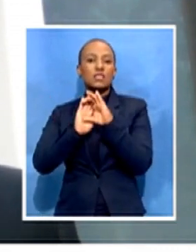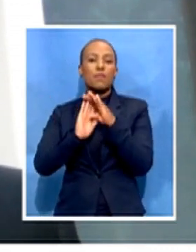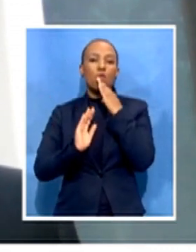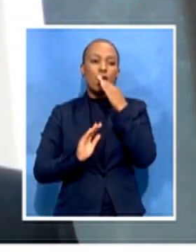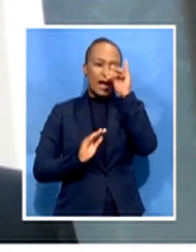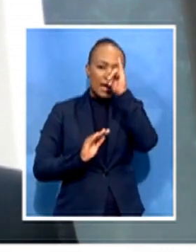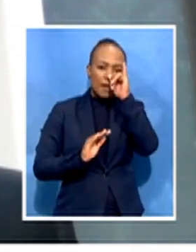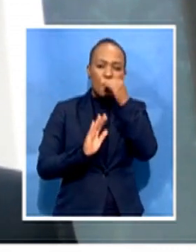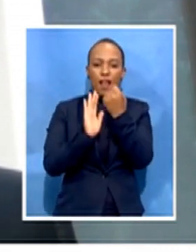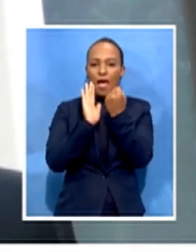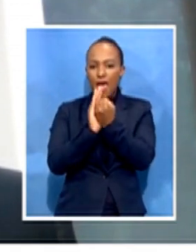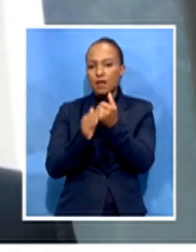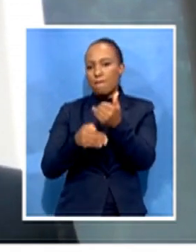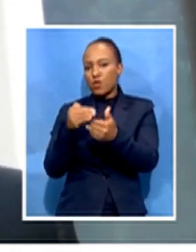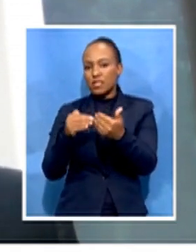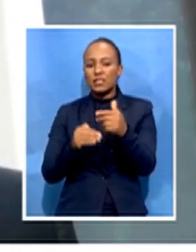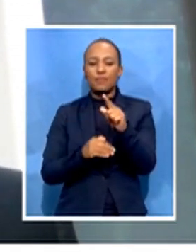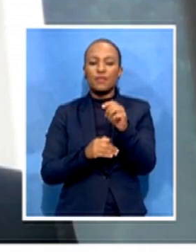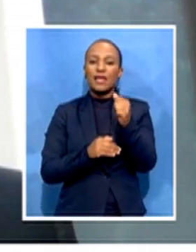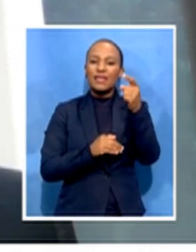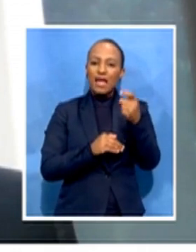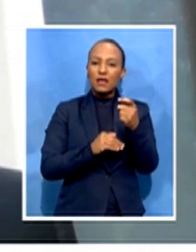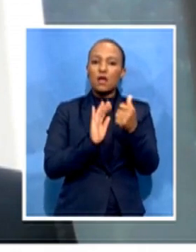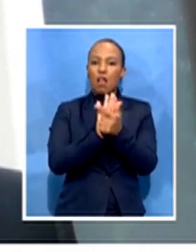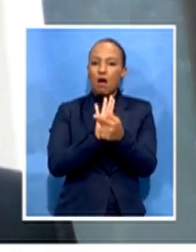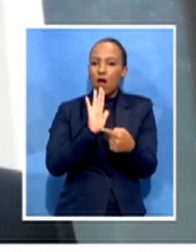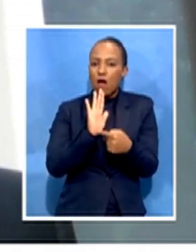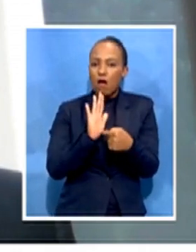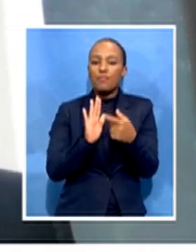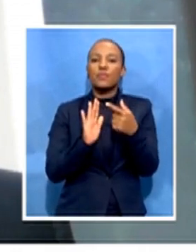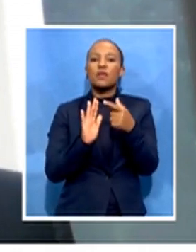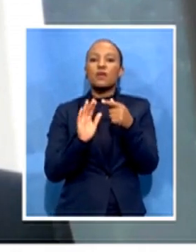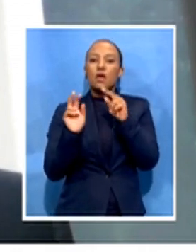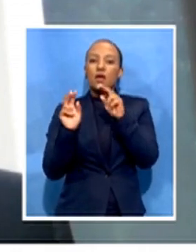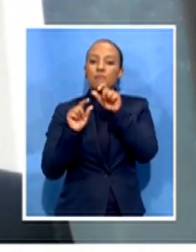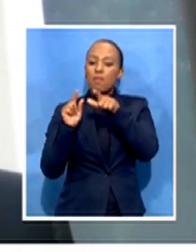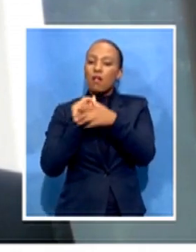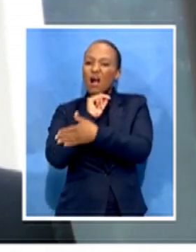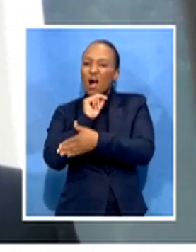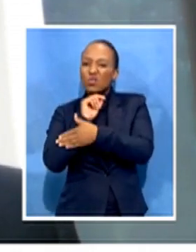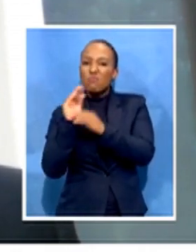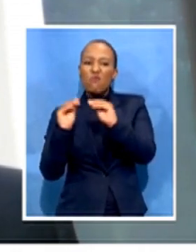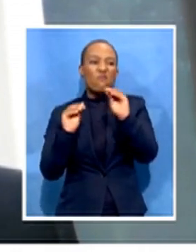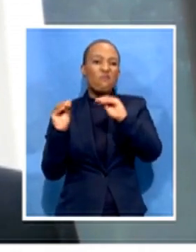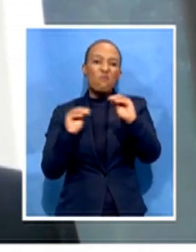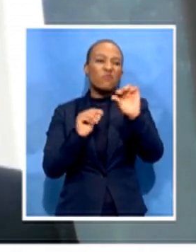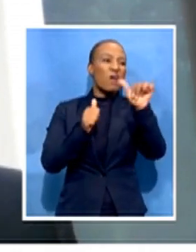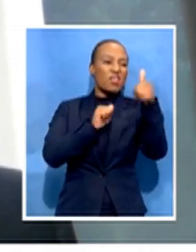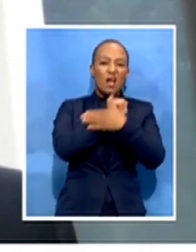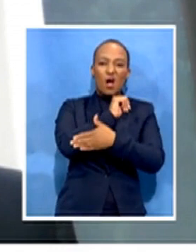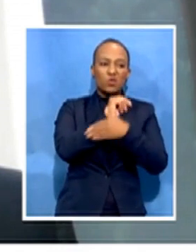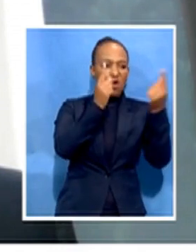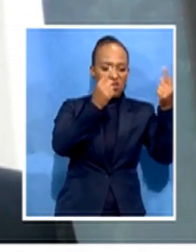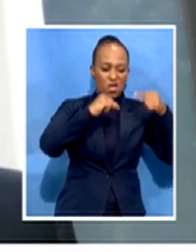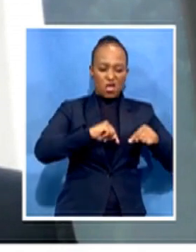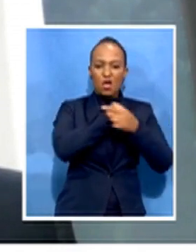We've got your Immigration Act. So in terms of legislation, I think the country is covered. Maybe some of